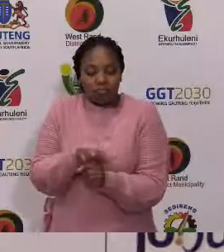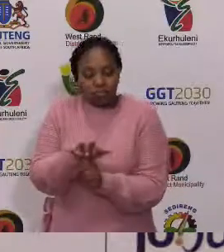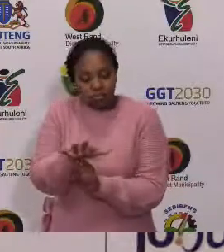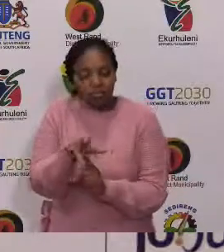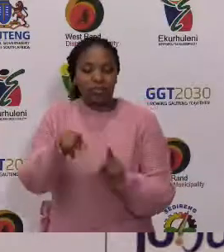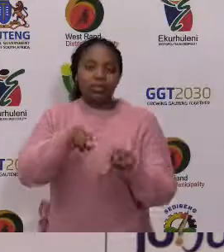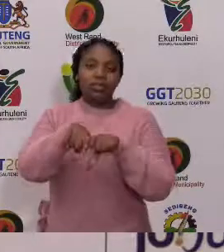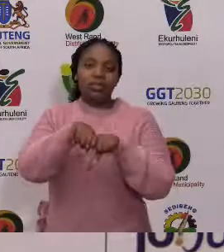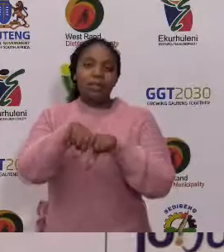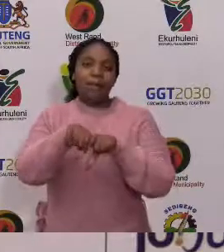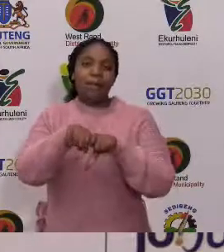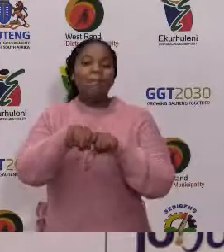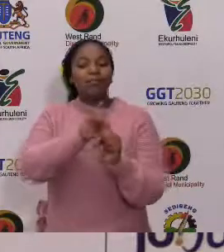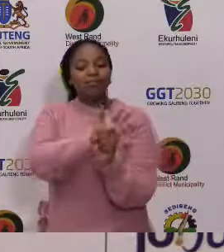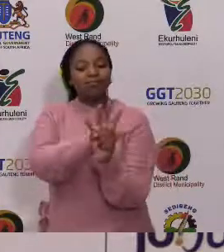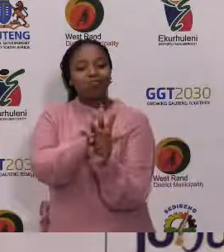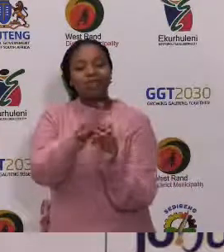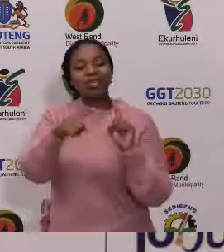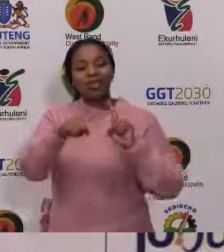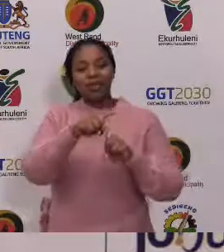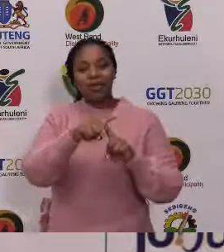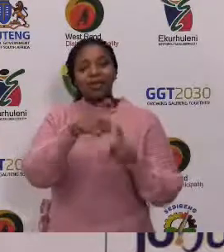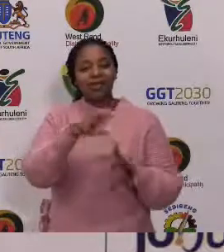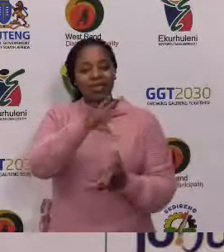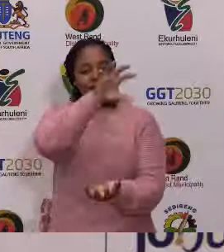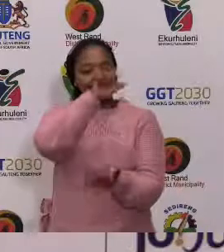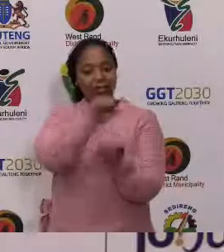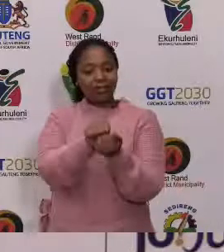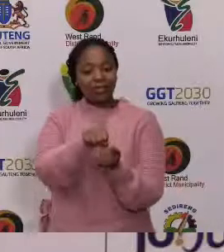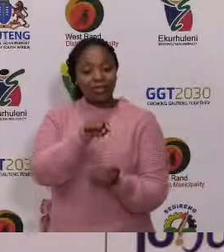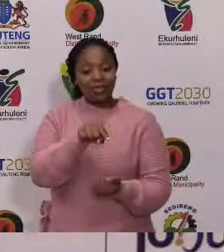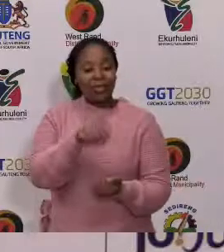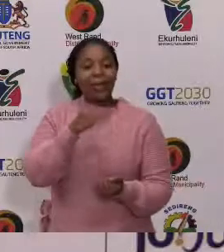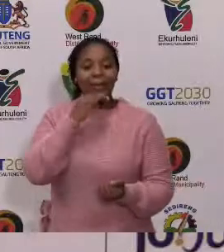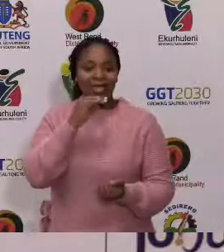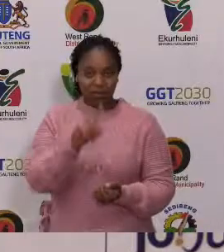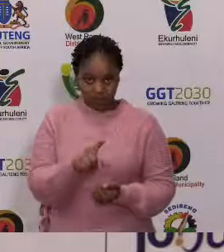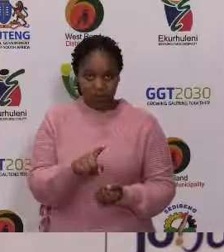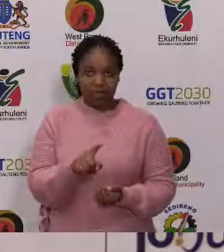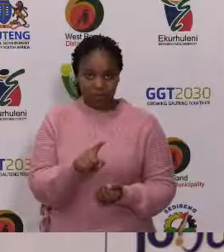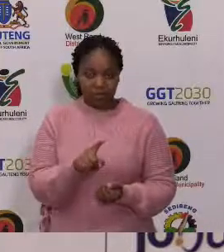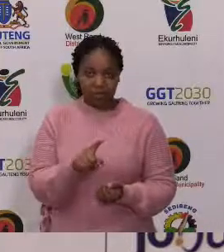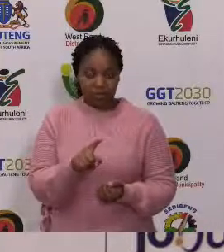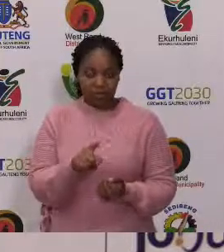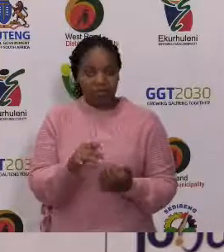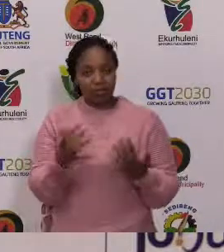COVID-19, and they were giving an interpretation of what that means.